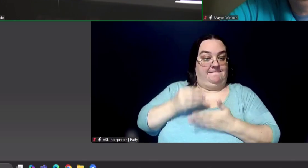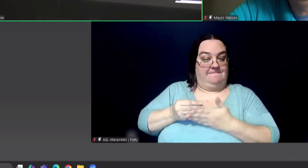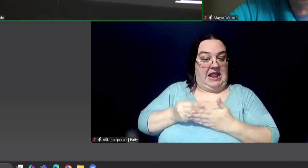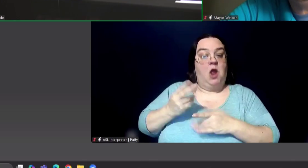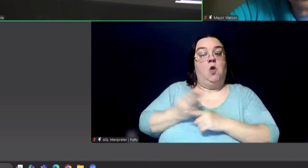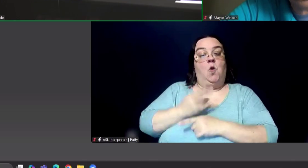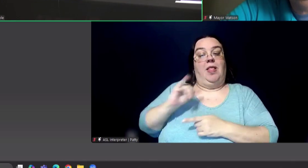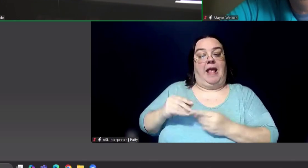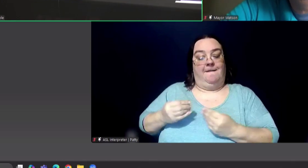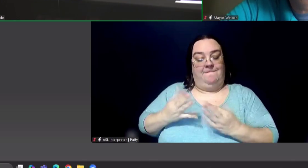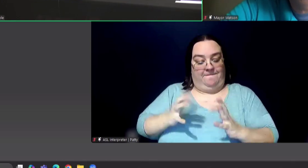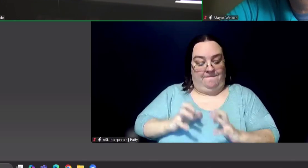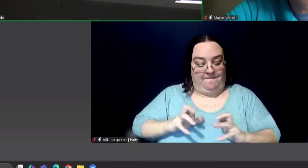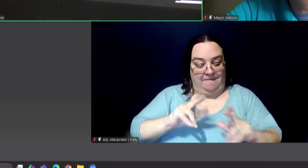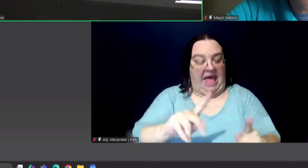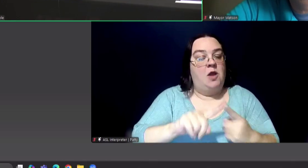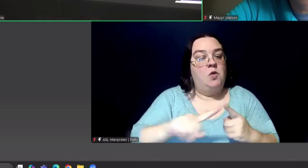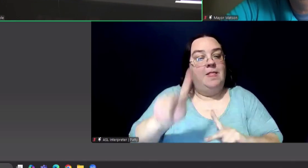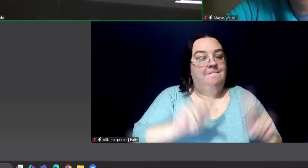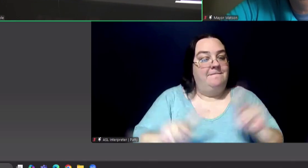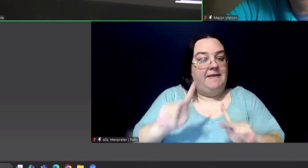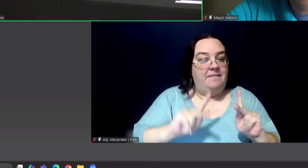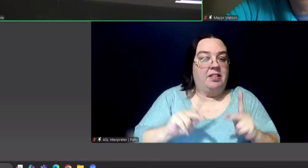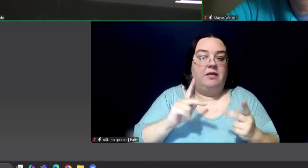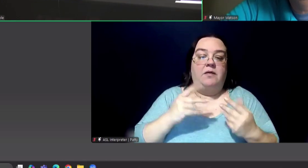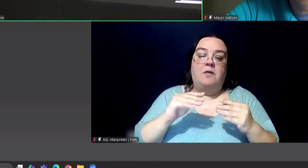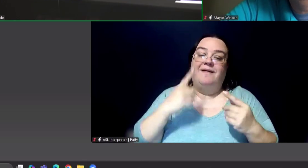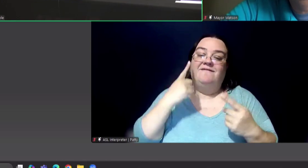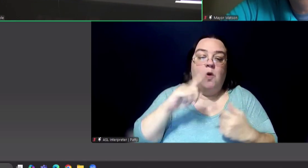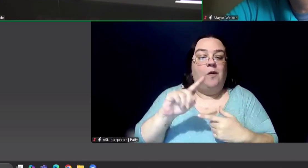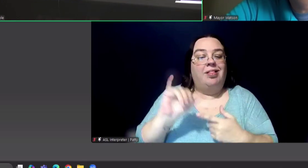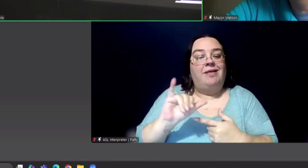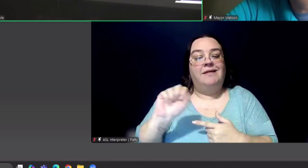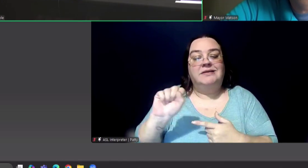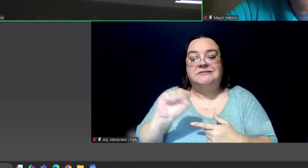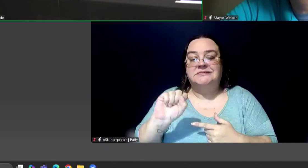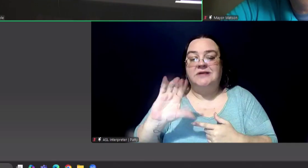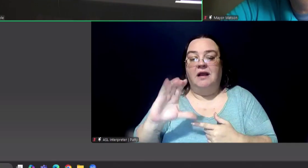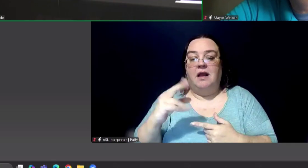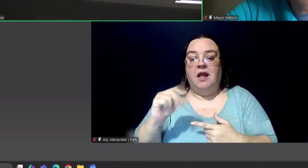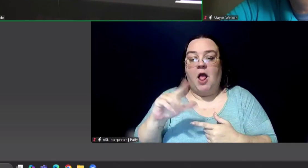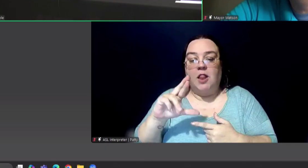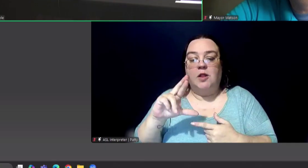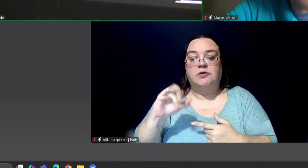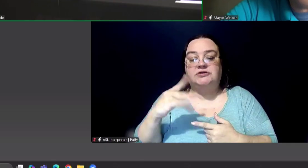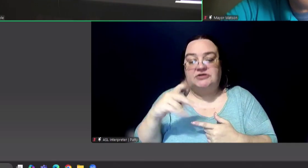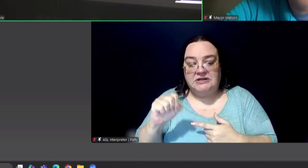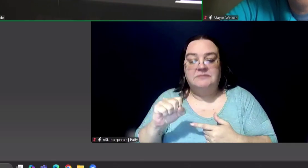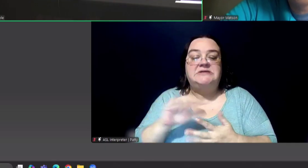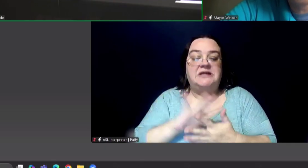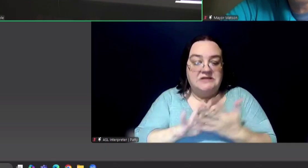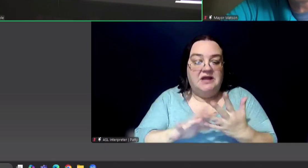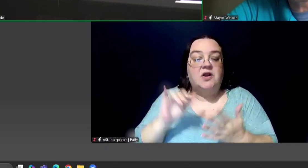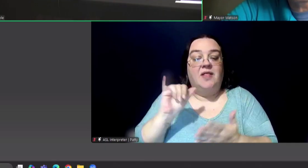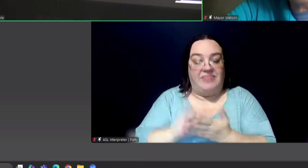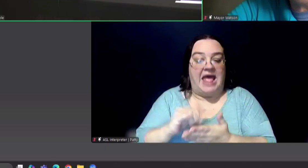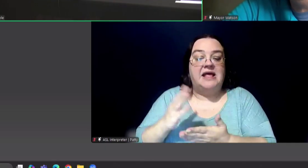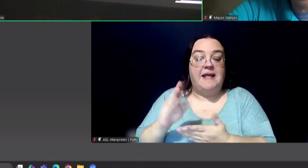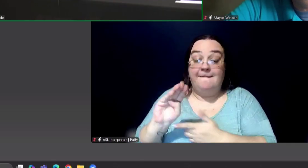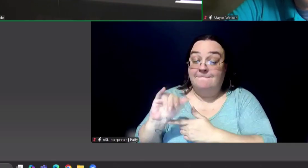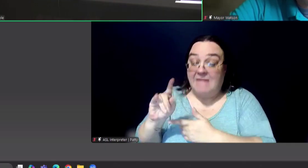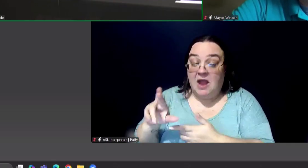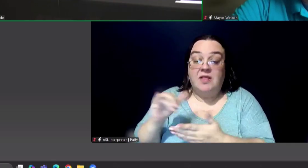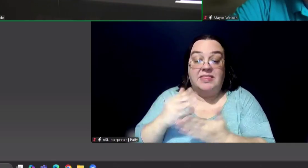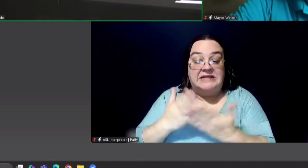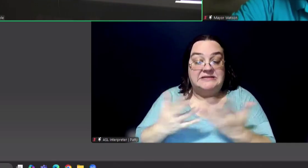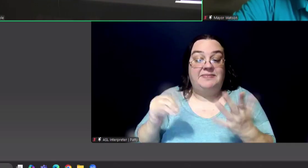by way of perhaps scholarships and things of that nature. So, Mayor, this is something that's been developed, again, and spoken to by